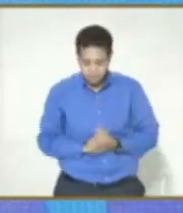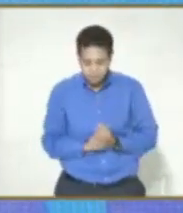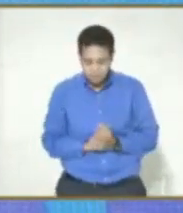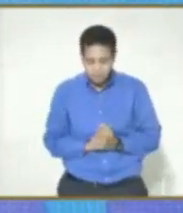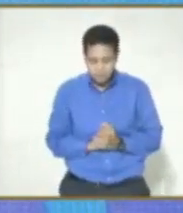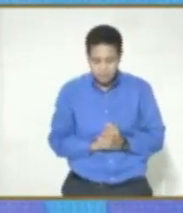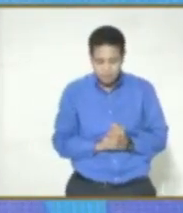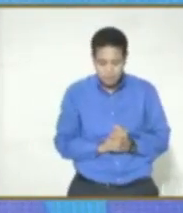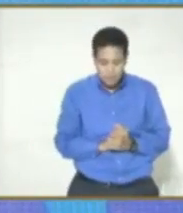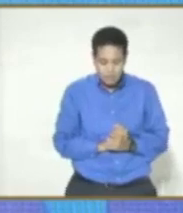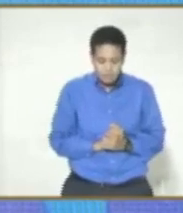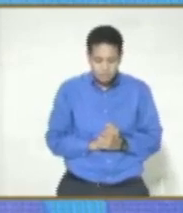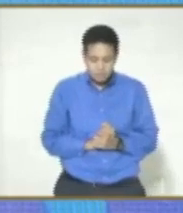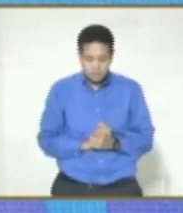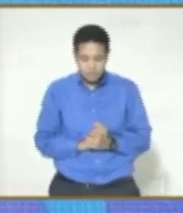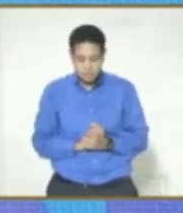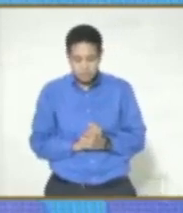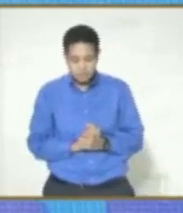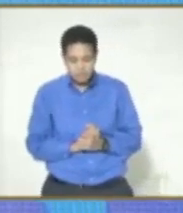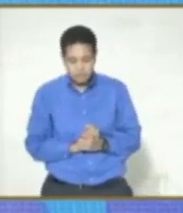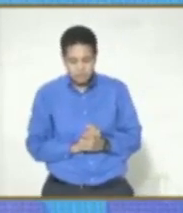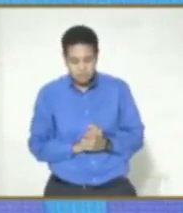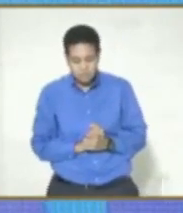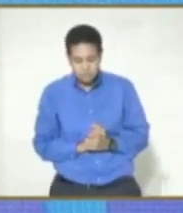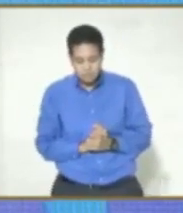In 2010,